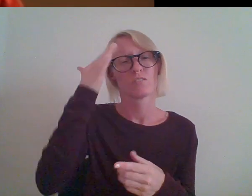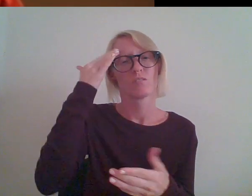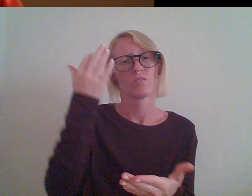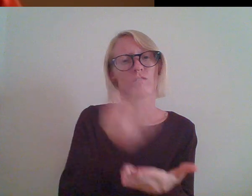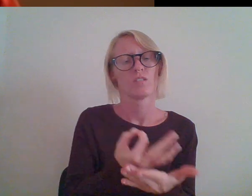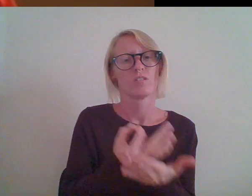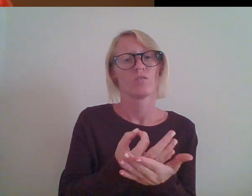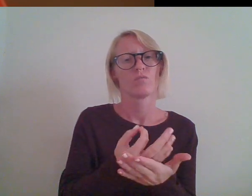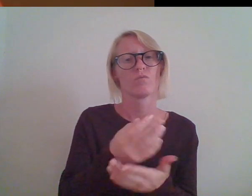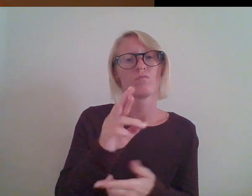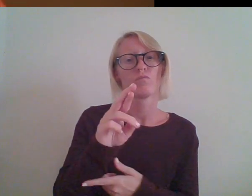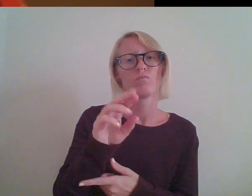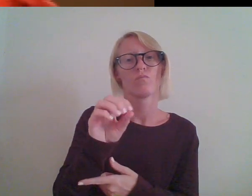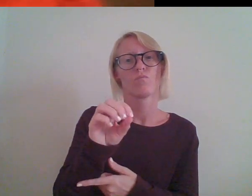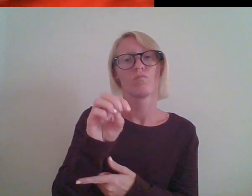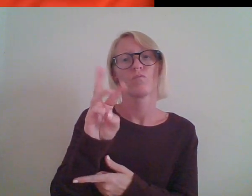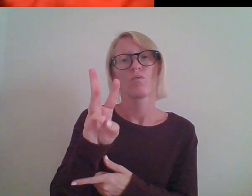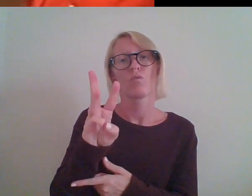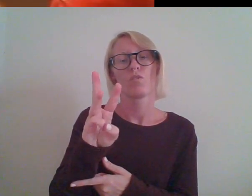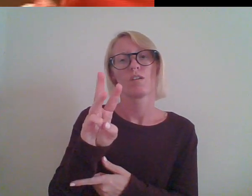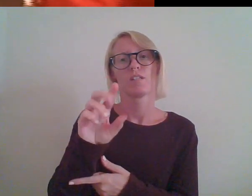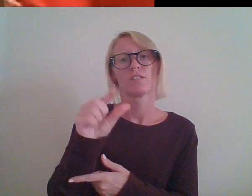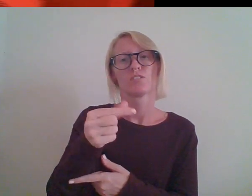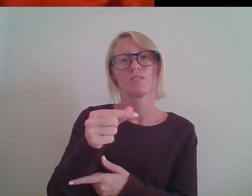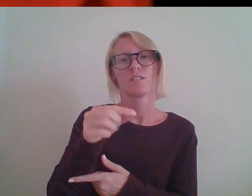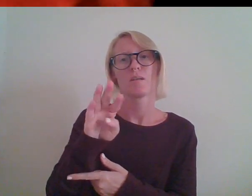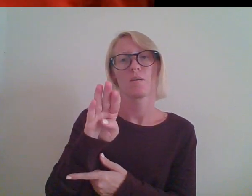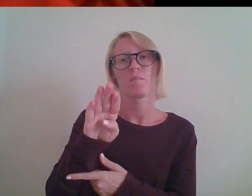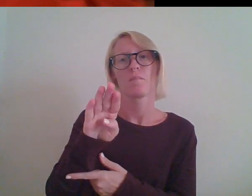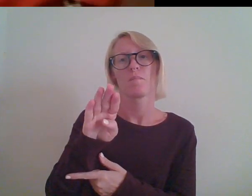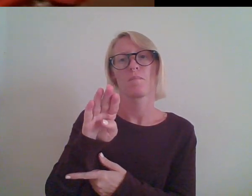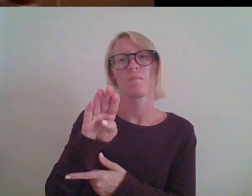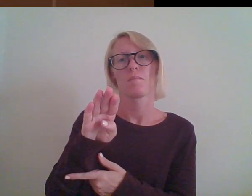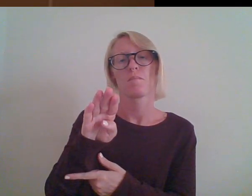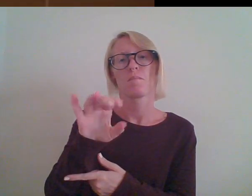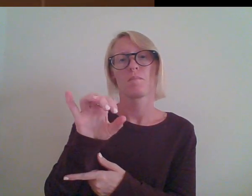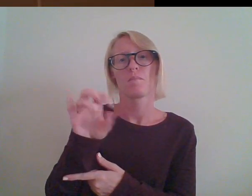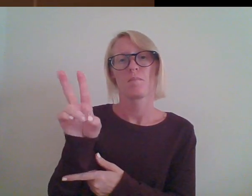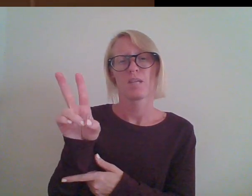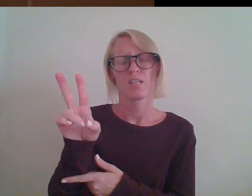G. Biv. How many of you know about Roy G. Biv? You know.